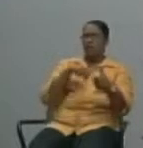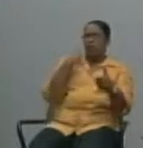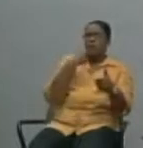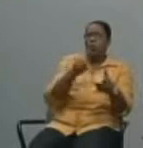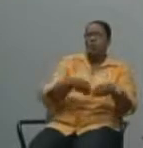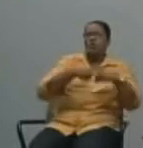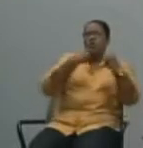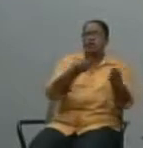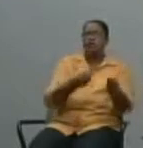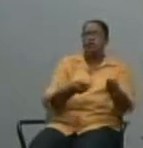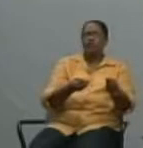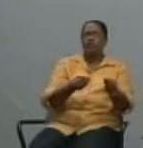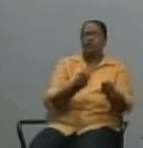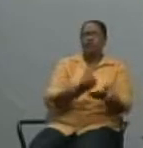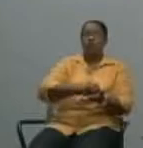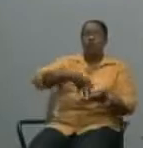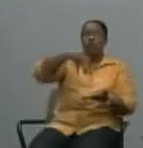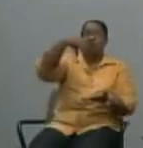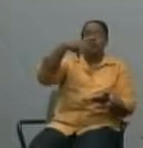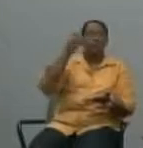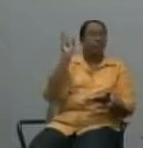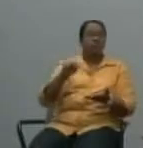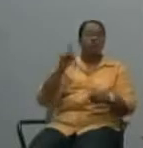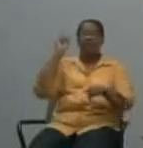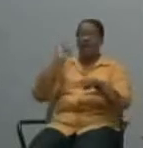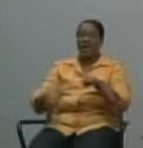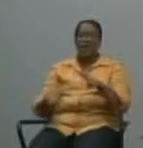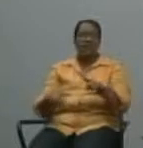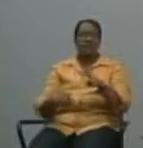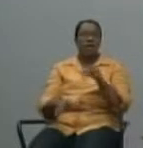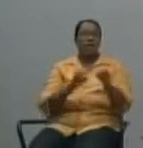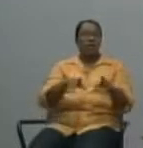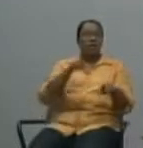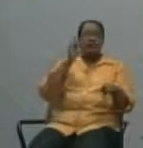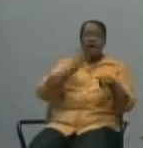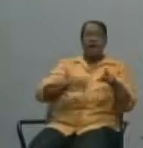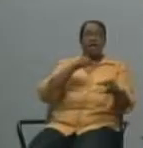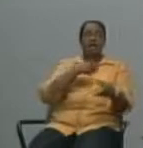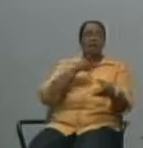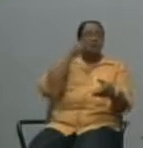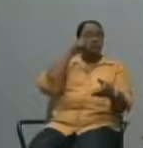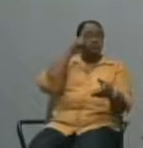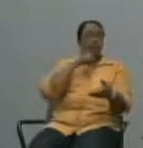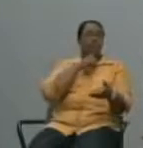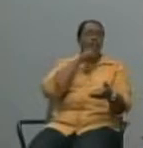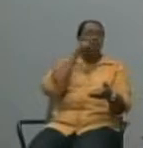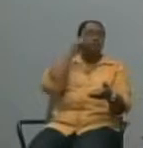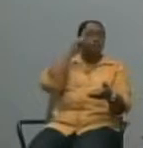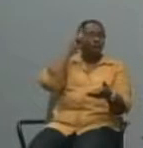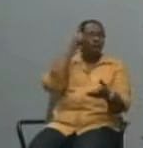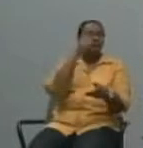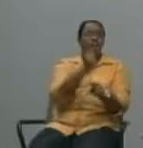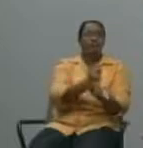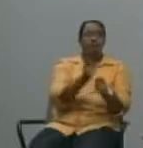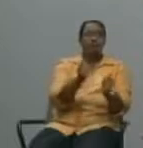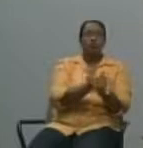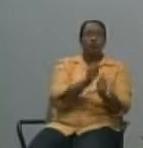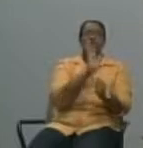riches? And if you cannot be trusted with what is not yours, who will give you what is your very